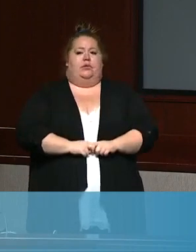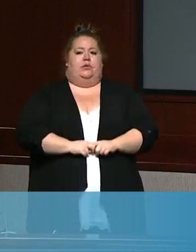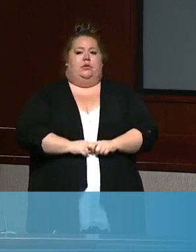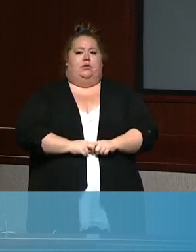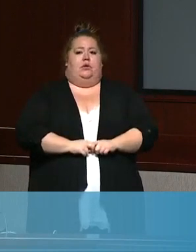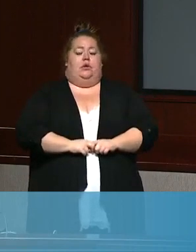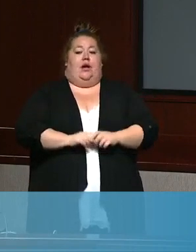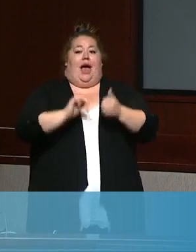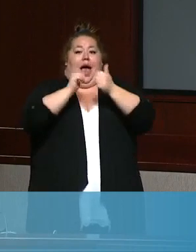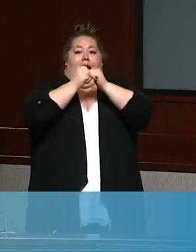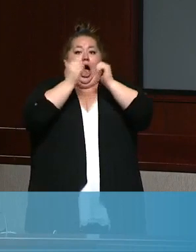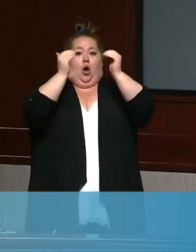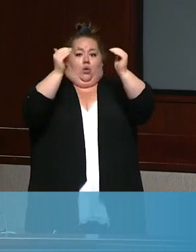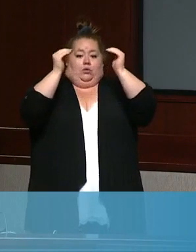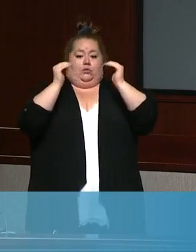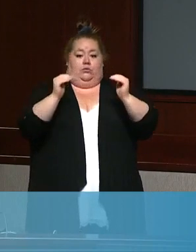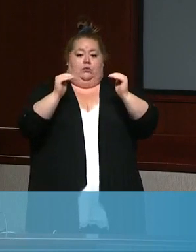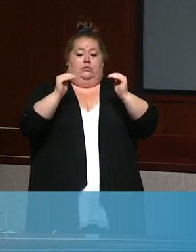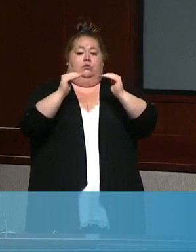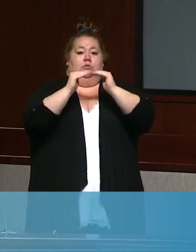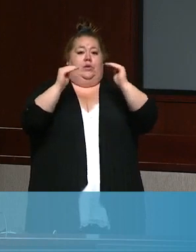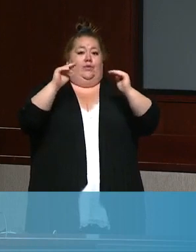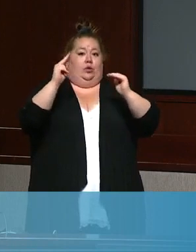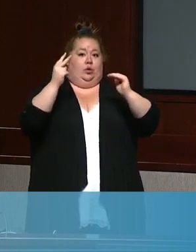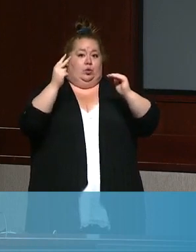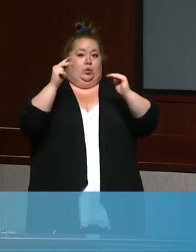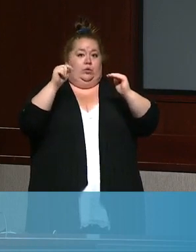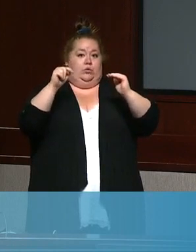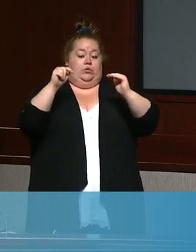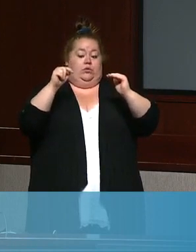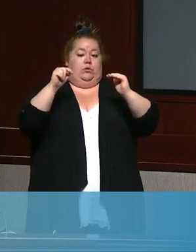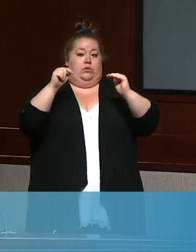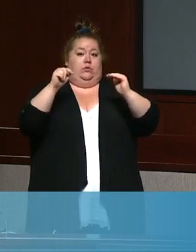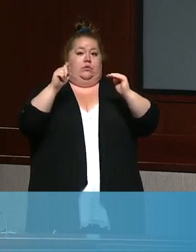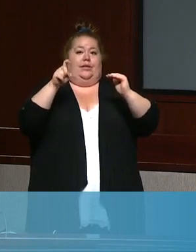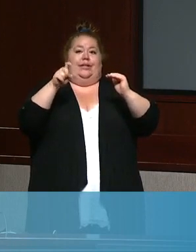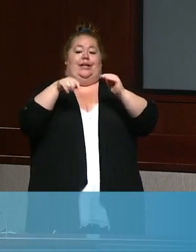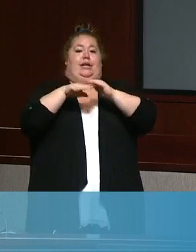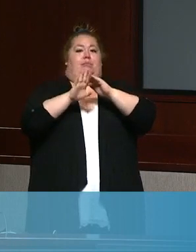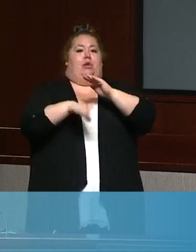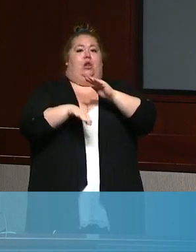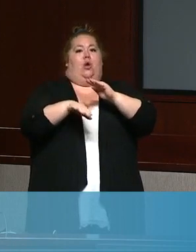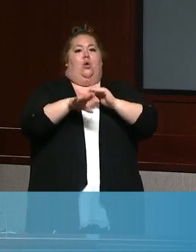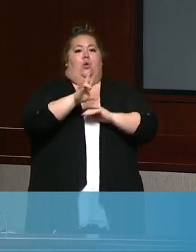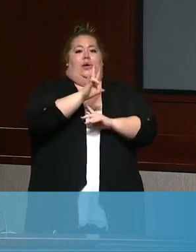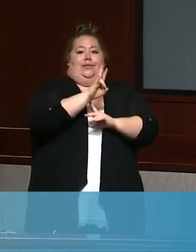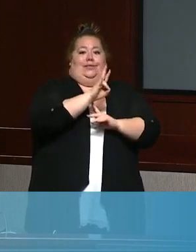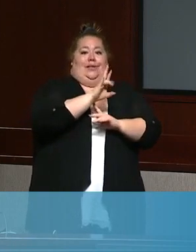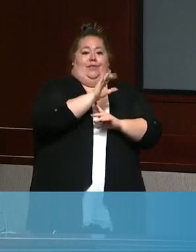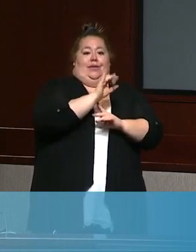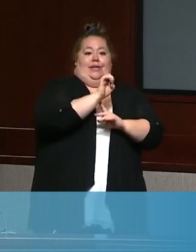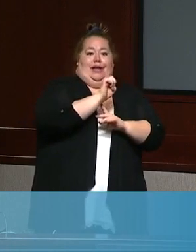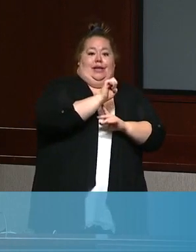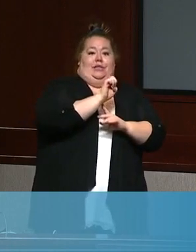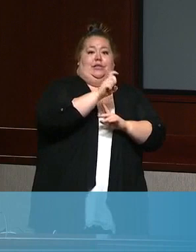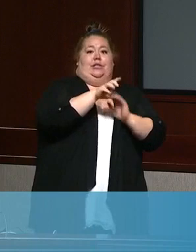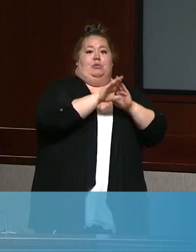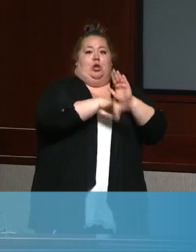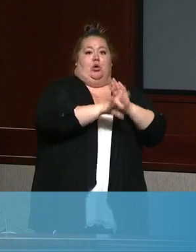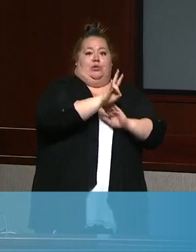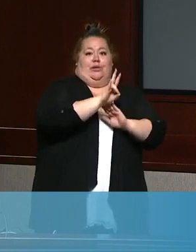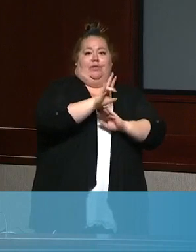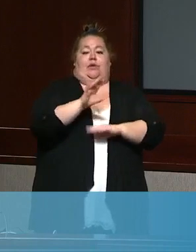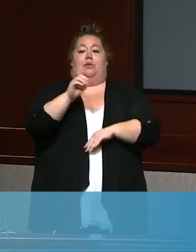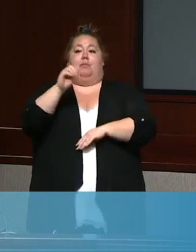move into tier 2, our case rate needs to be below 7, and our testing positivity needs